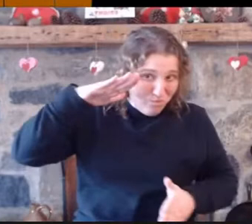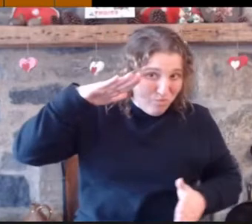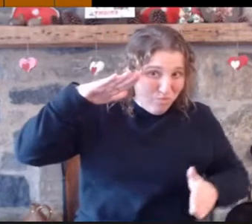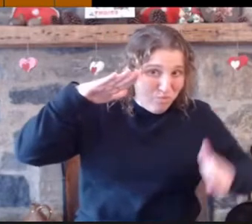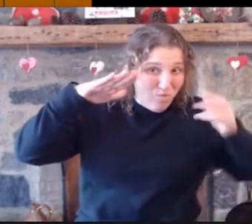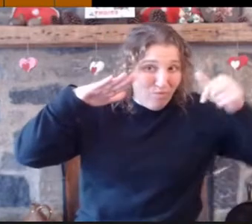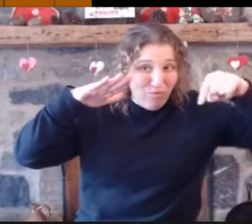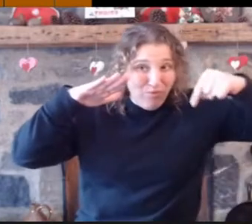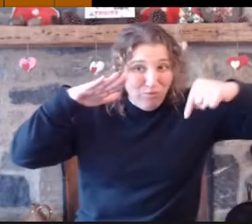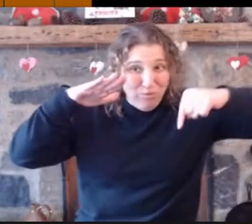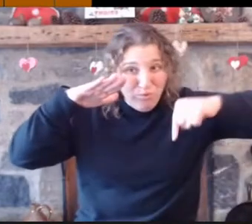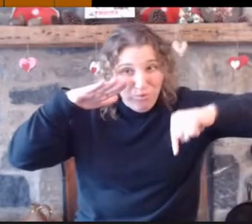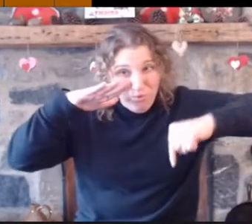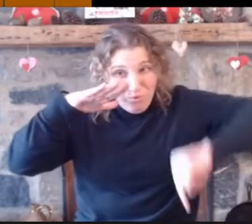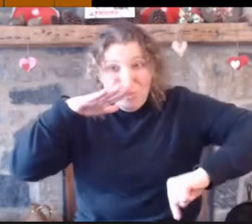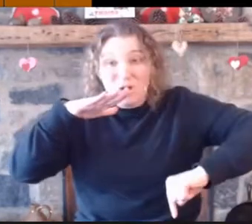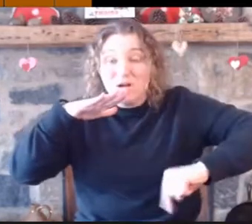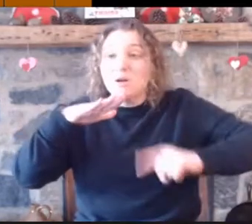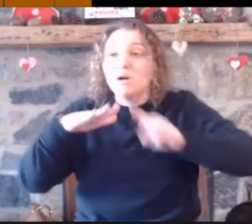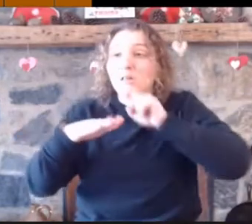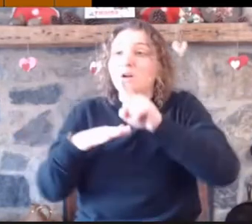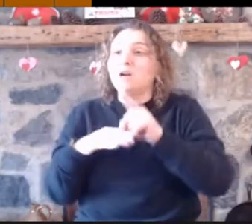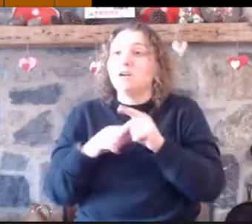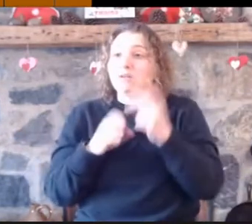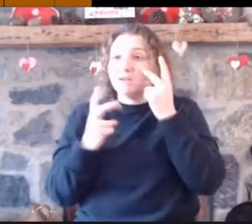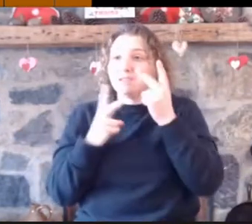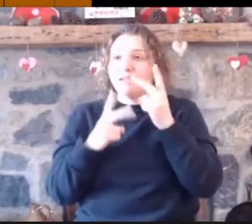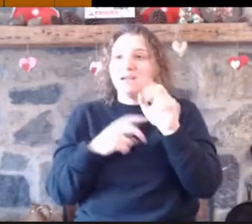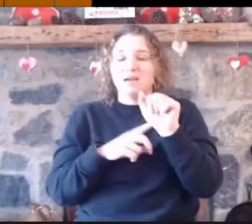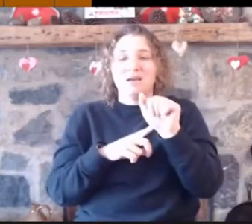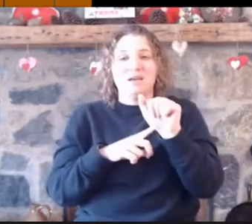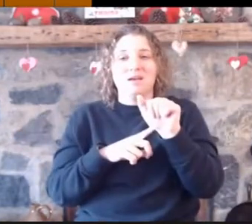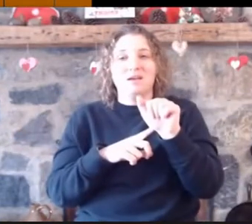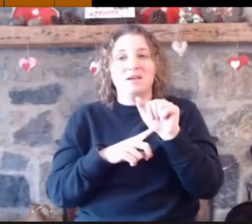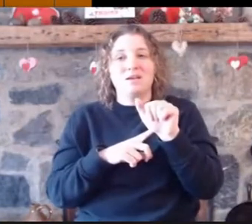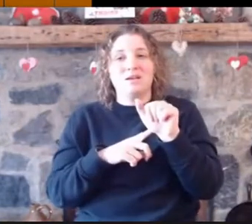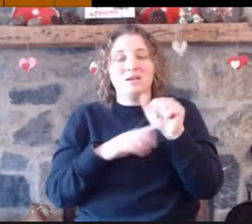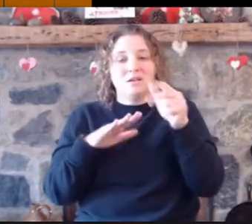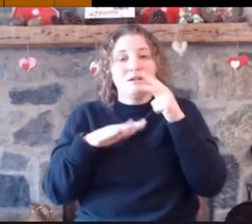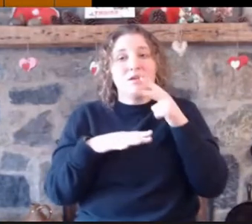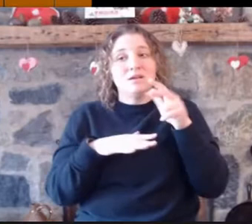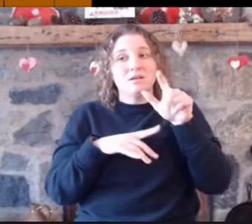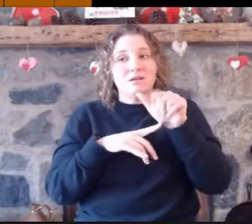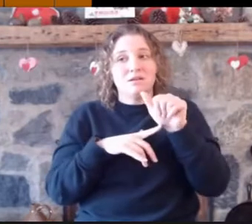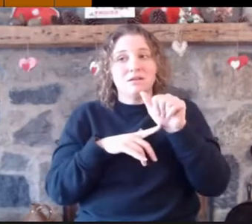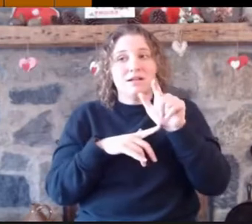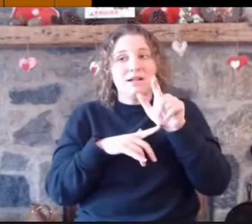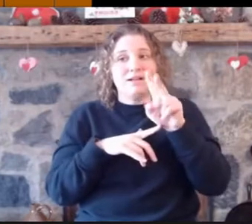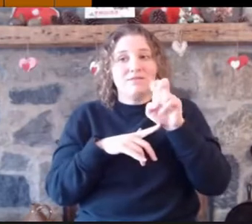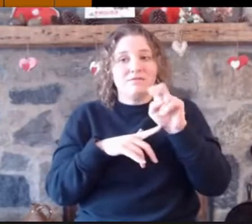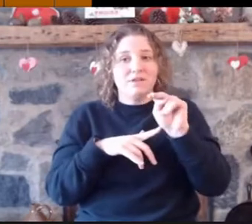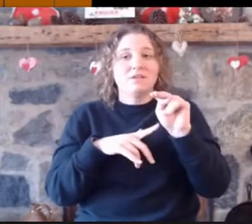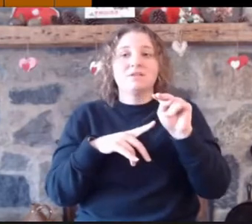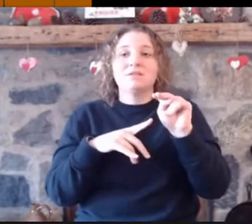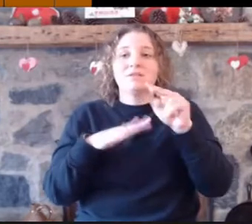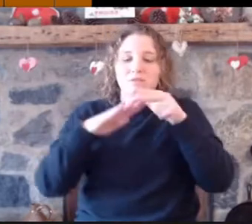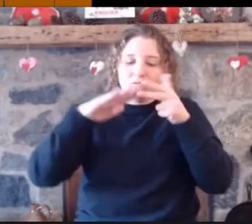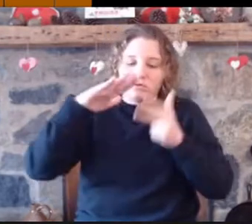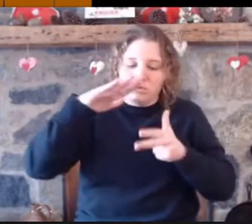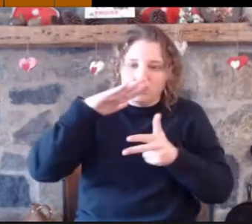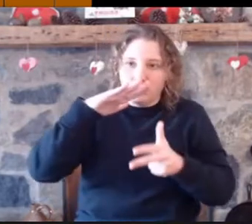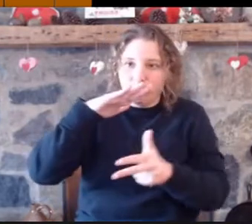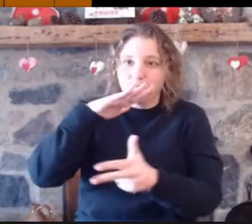Some little interesting facts you get out of this. First of all, the Alvin sub, one of the deepest research subs we know, although that could change in 10 minutes, but it goes